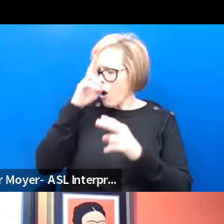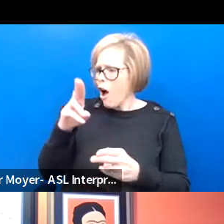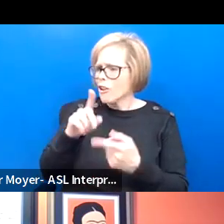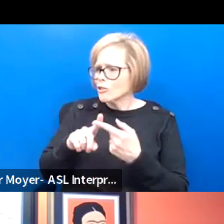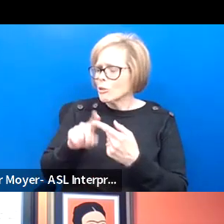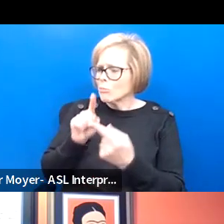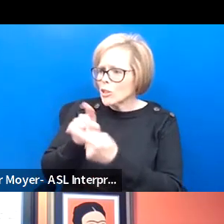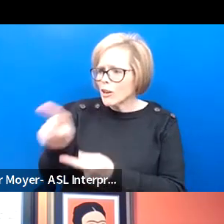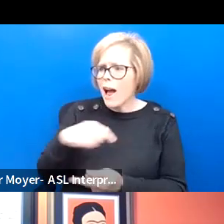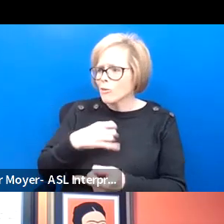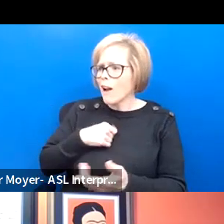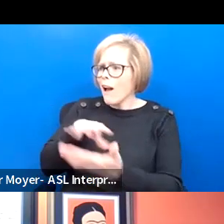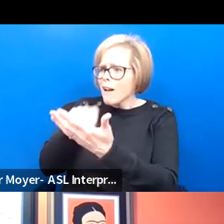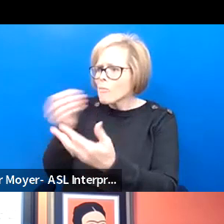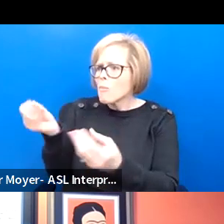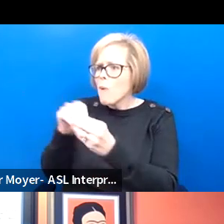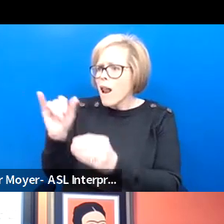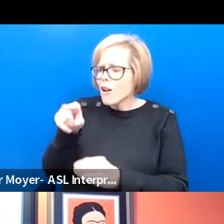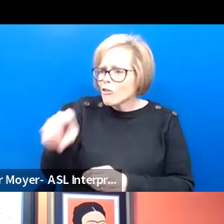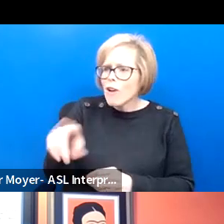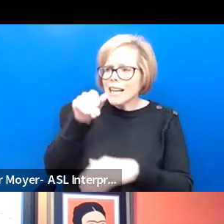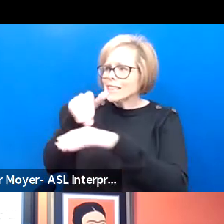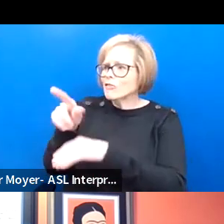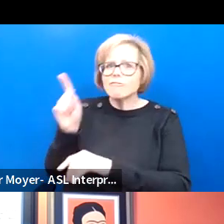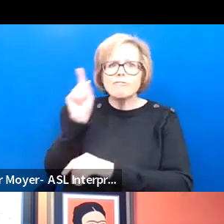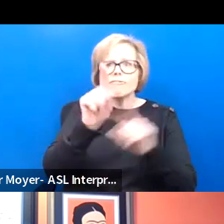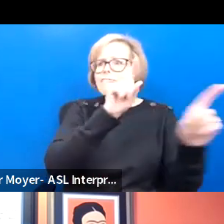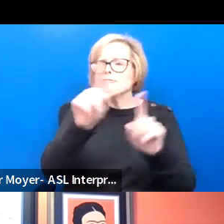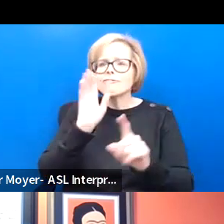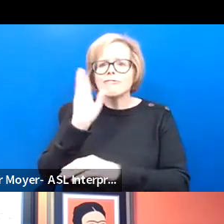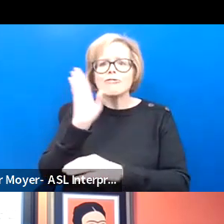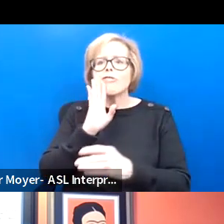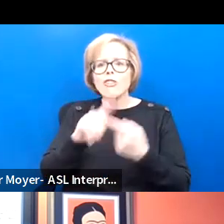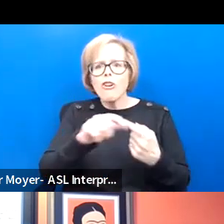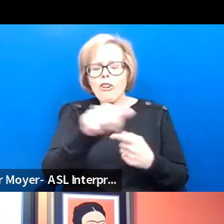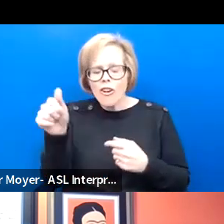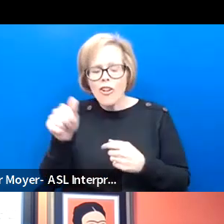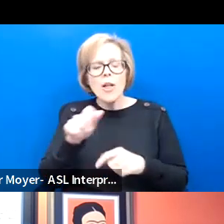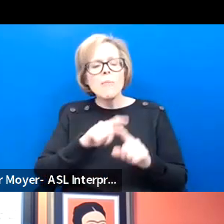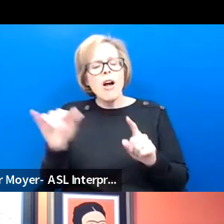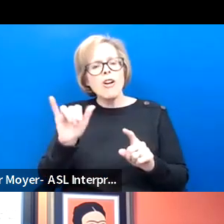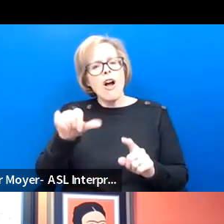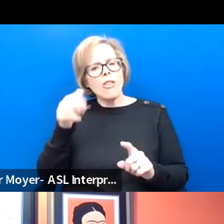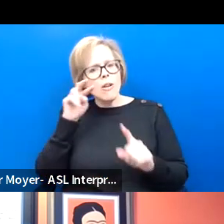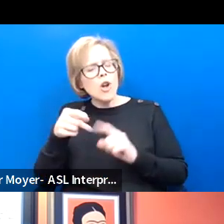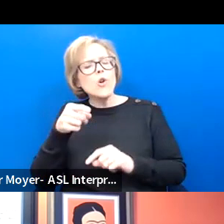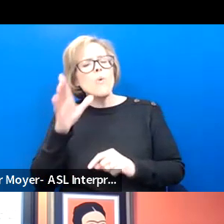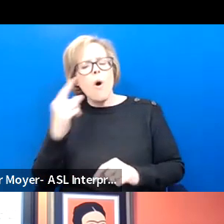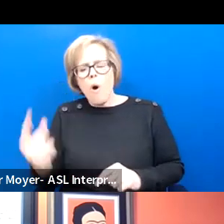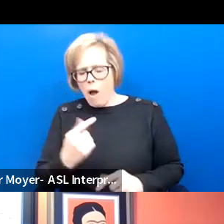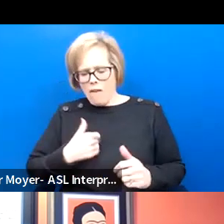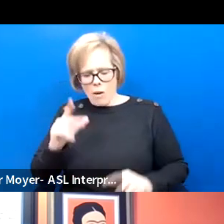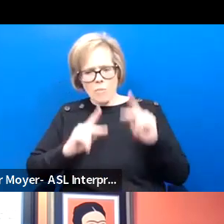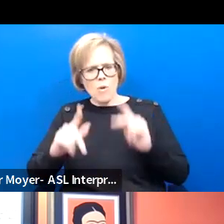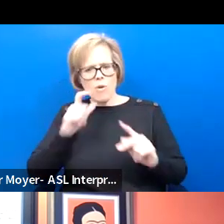you and send you everywhere. But you know, there's also the other side. You're always going to have people that are